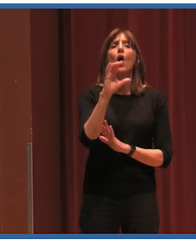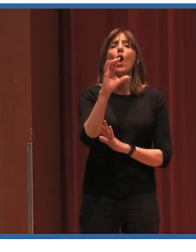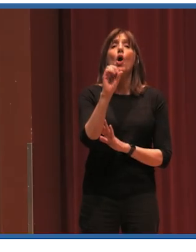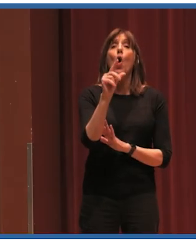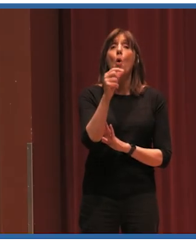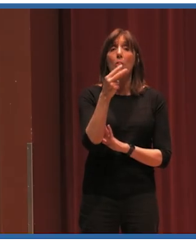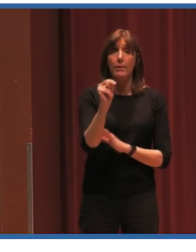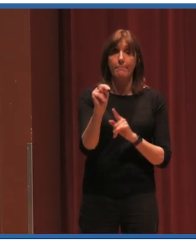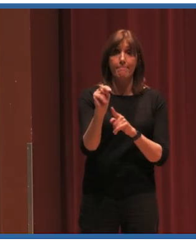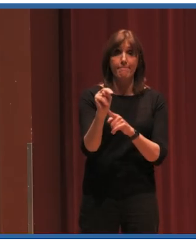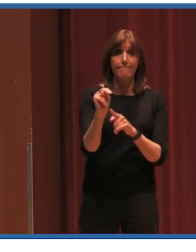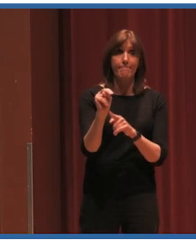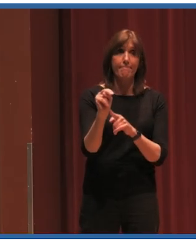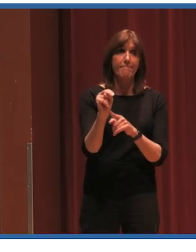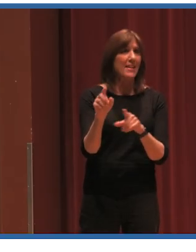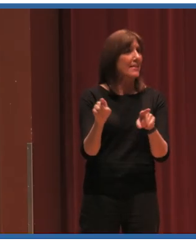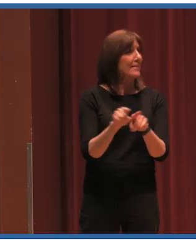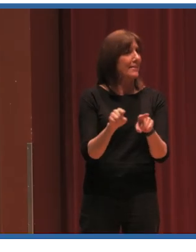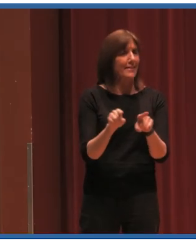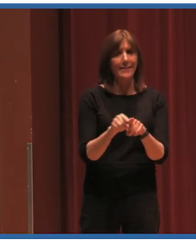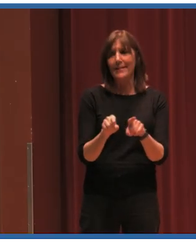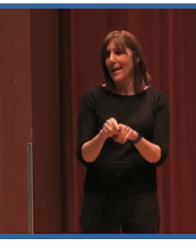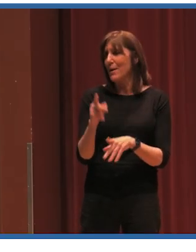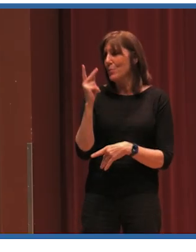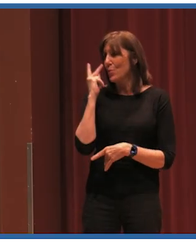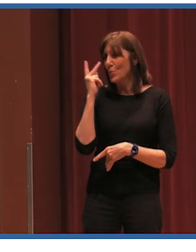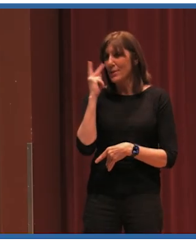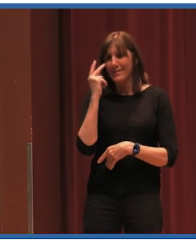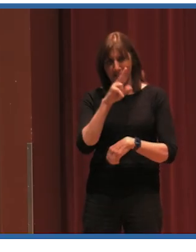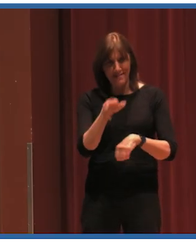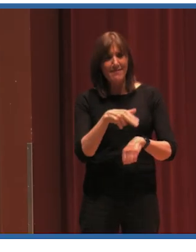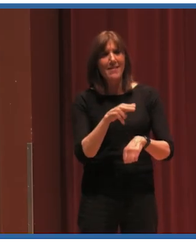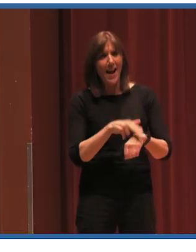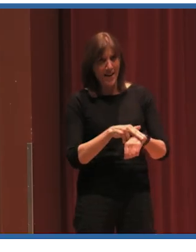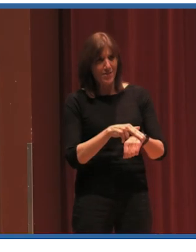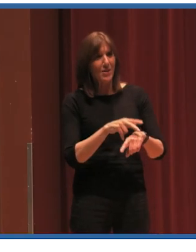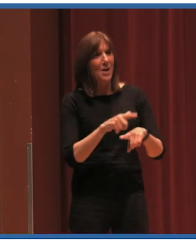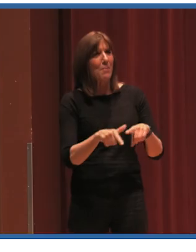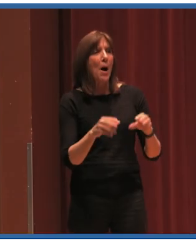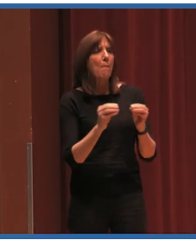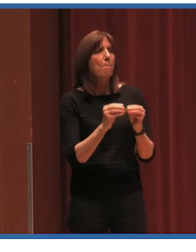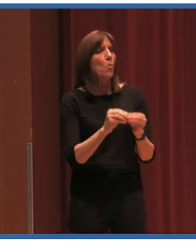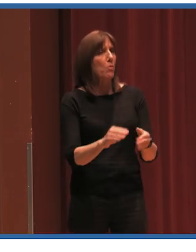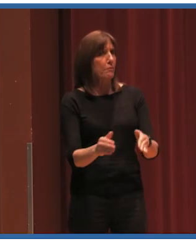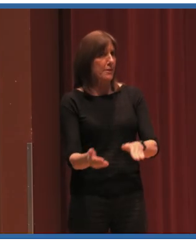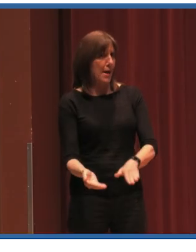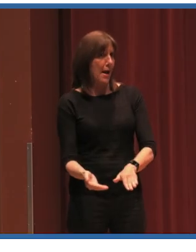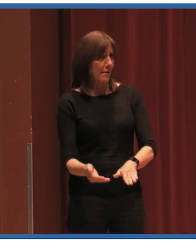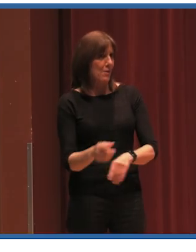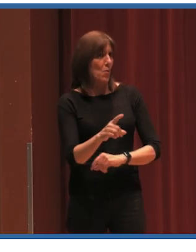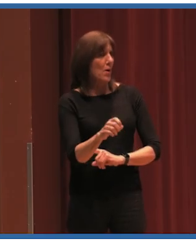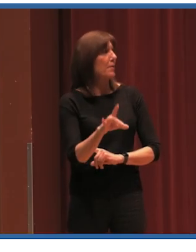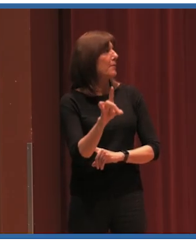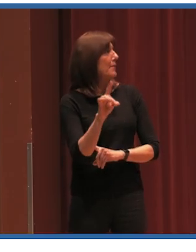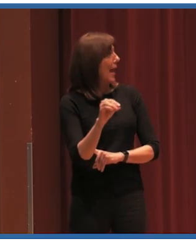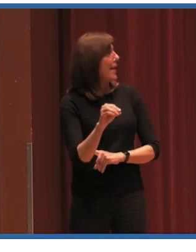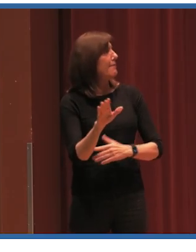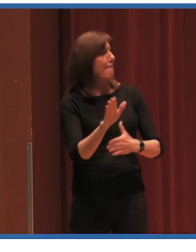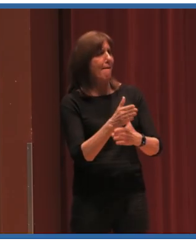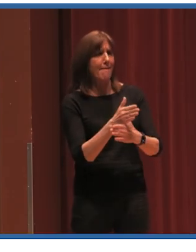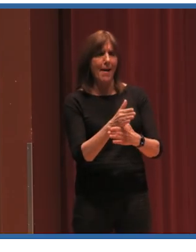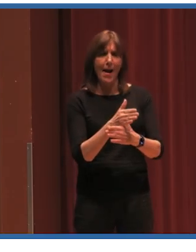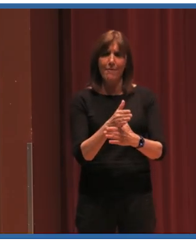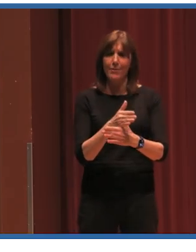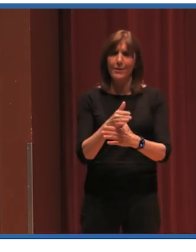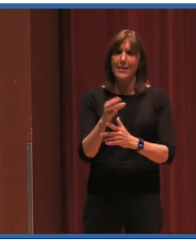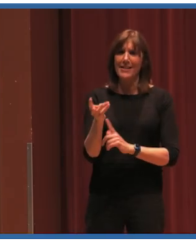This is about the same as we see nationally, both for incidence and mortality, about 188 cases on average and